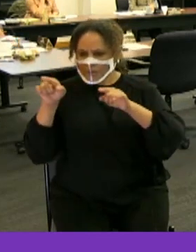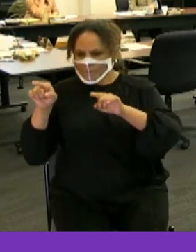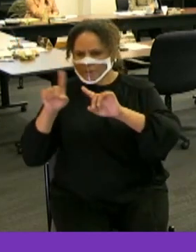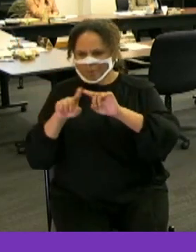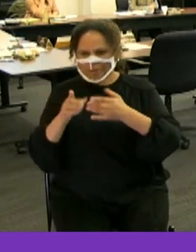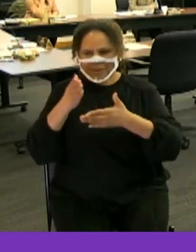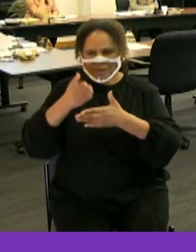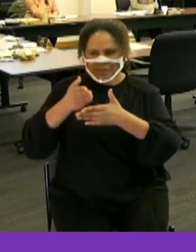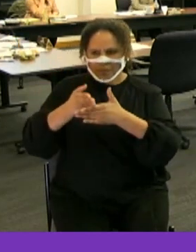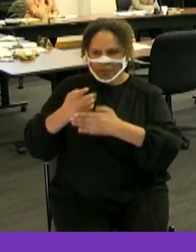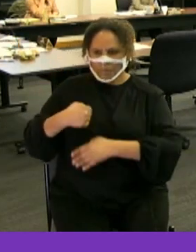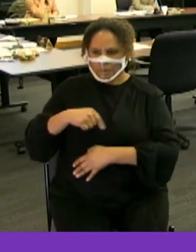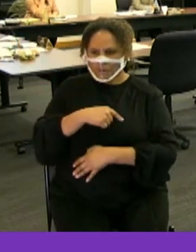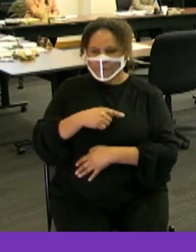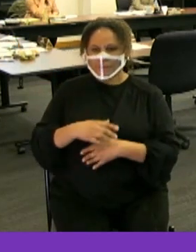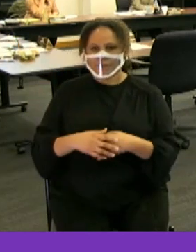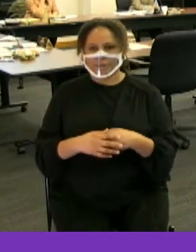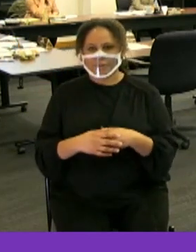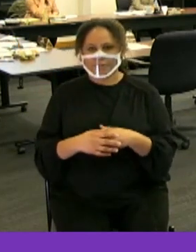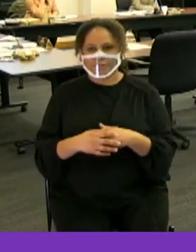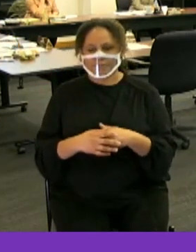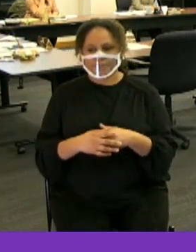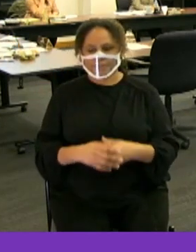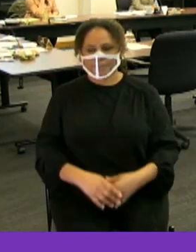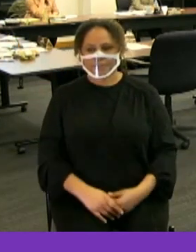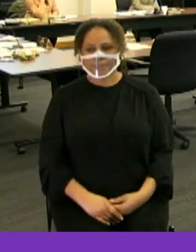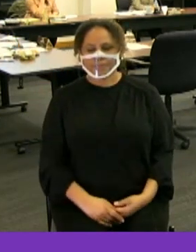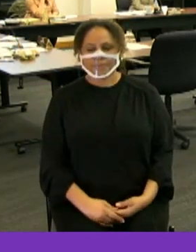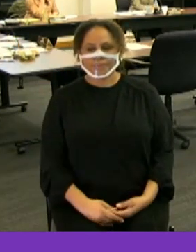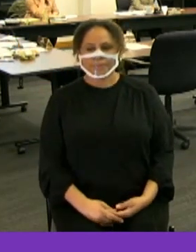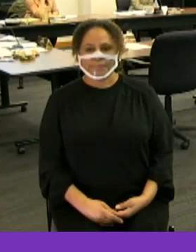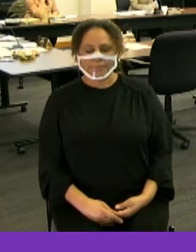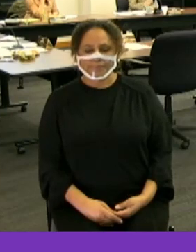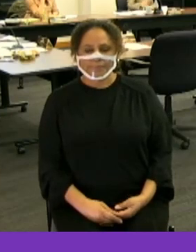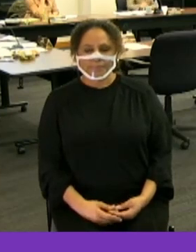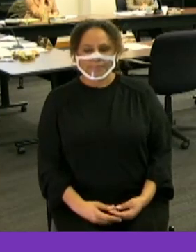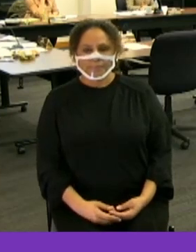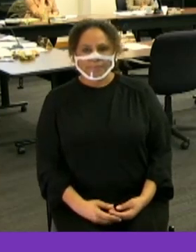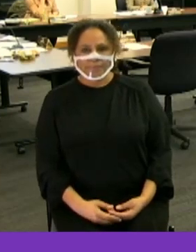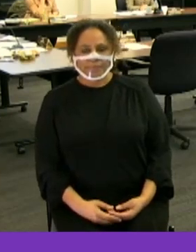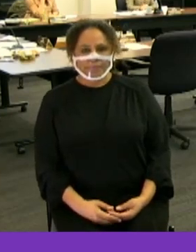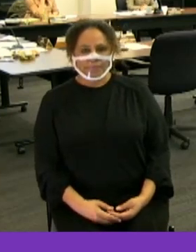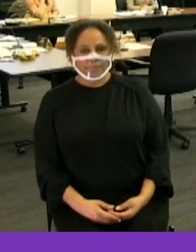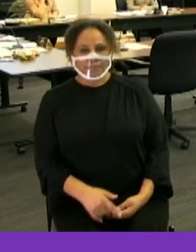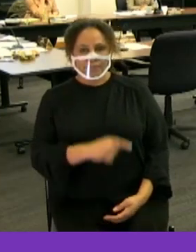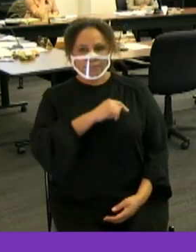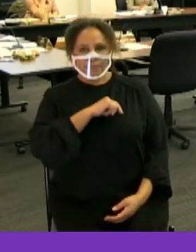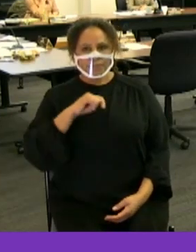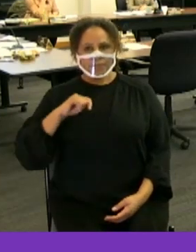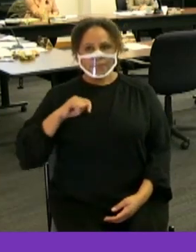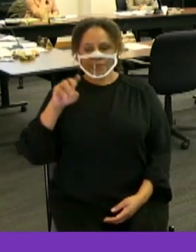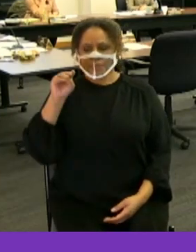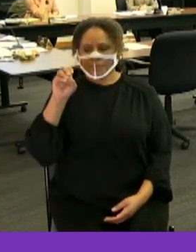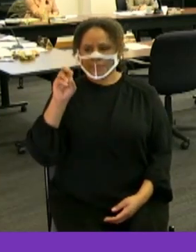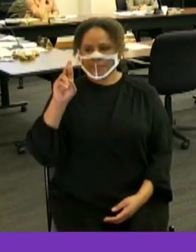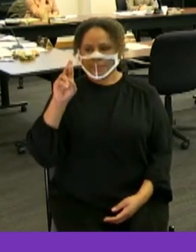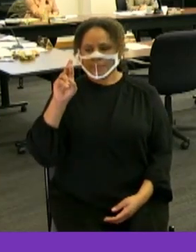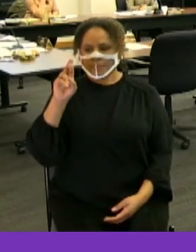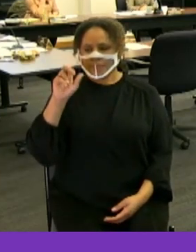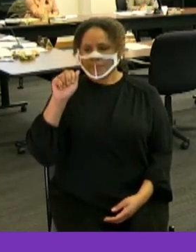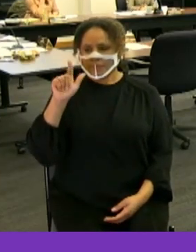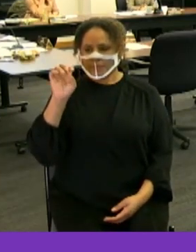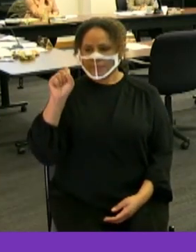of disturbance. Ryan. with trustee Morales. I had 4.5, 4.6,